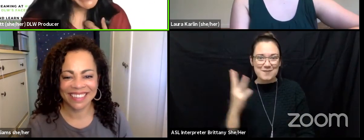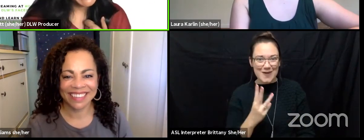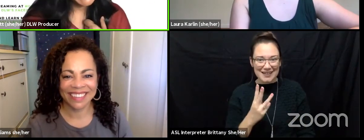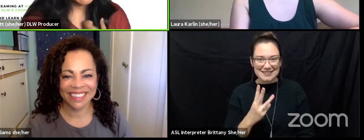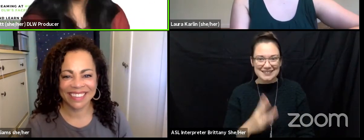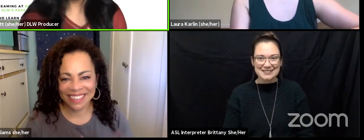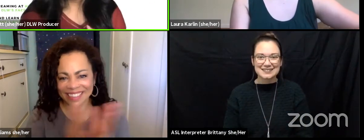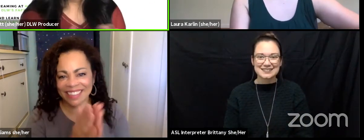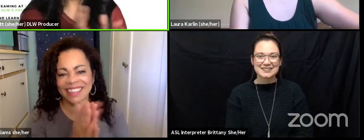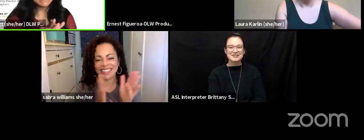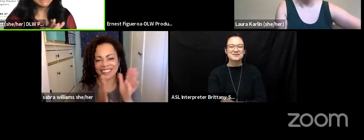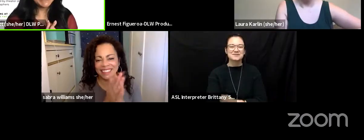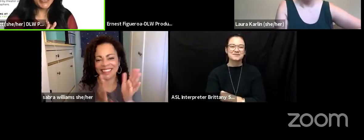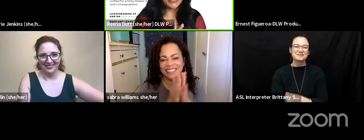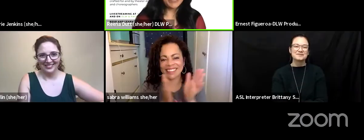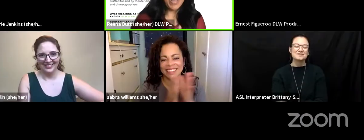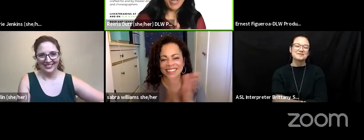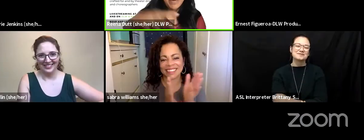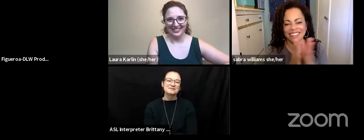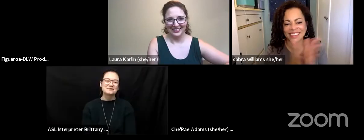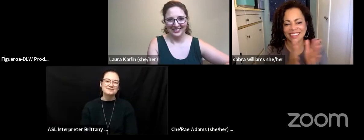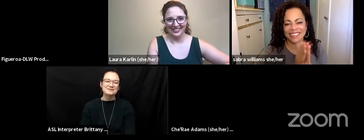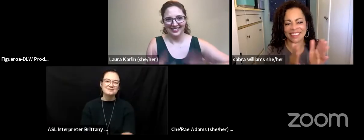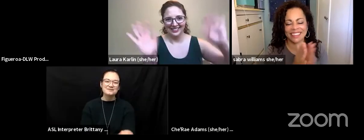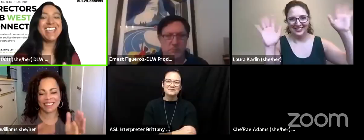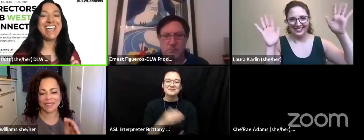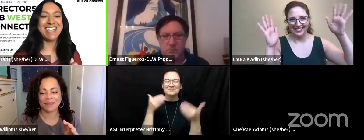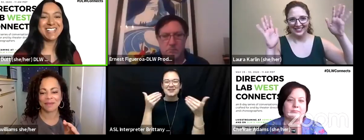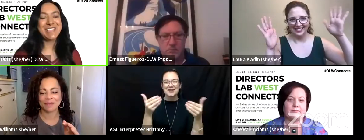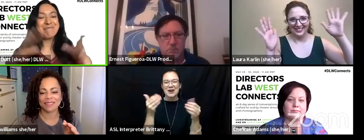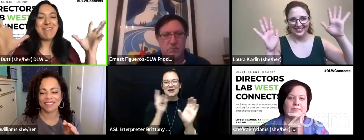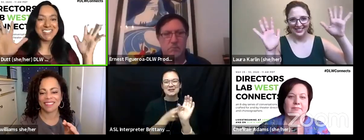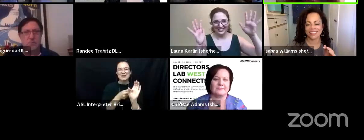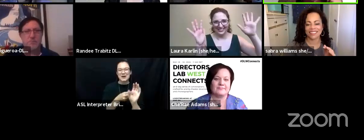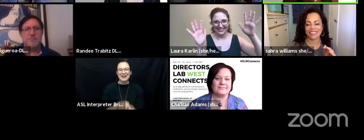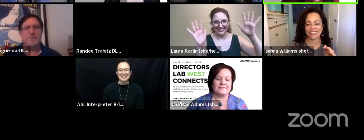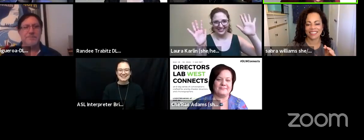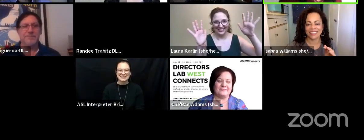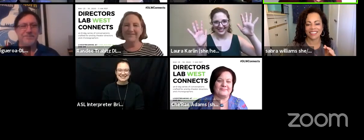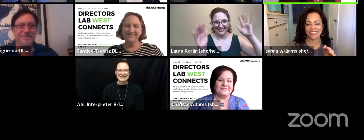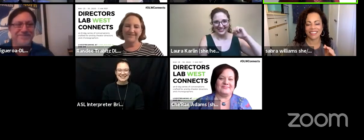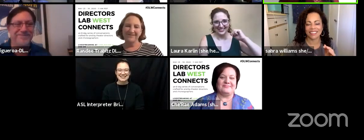producers. So pop on up. Magic.